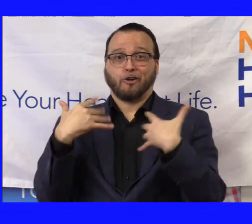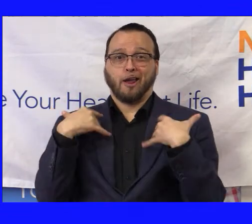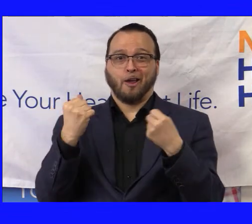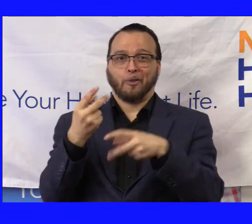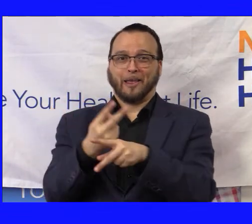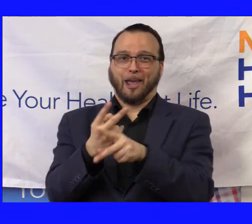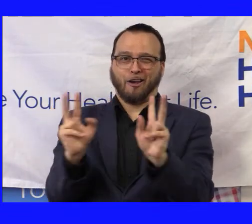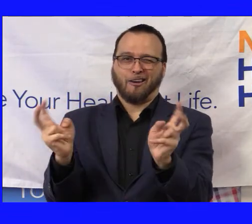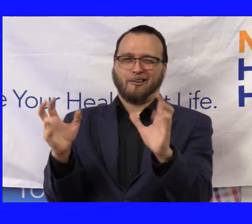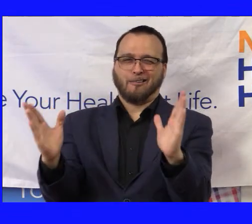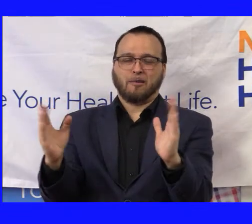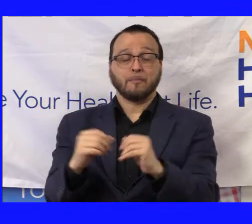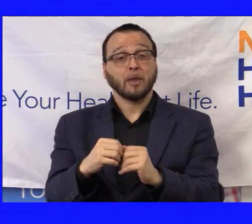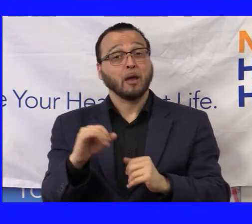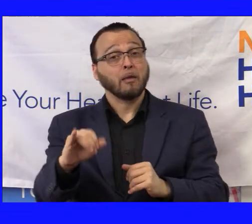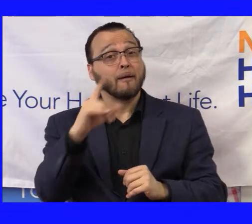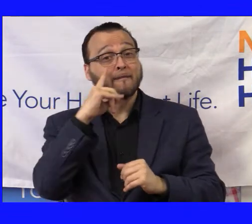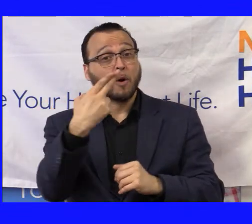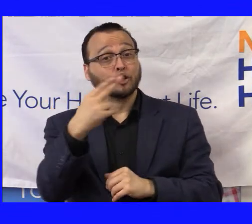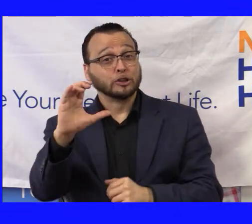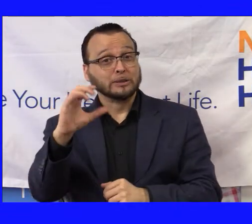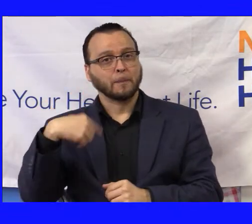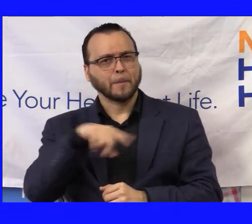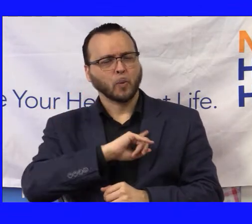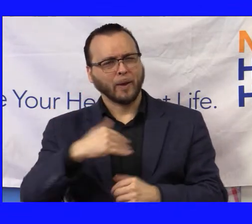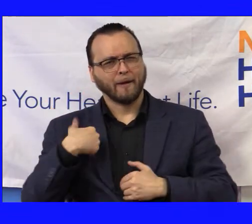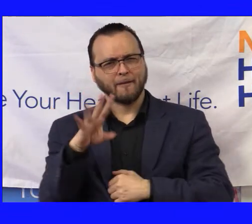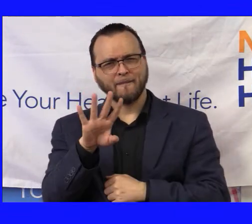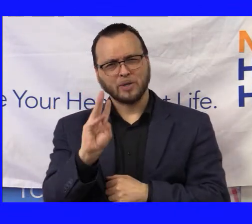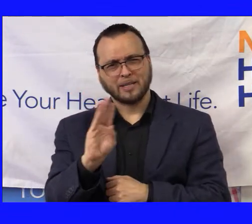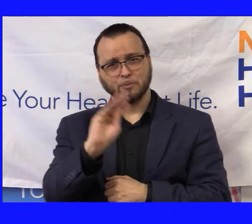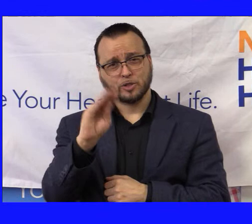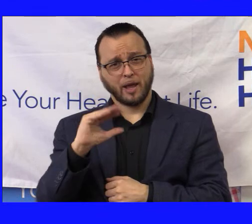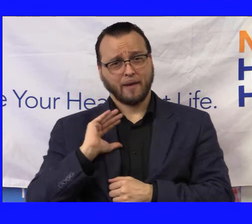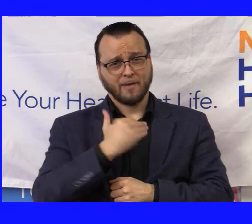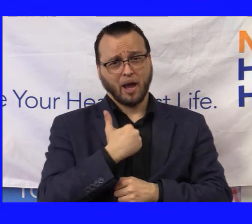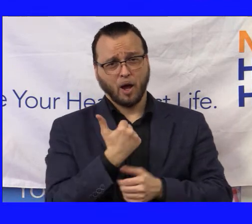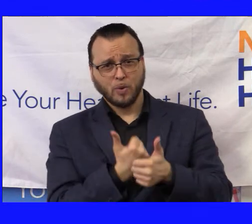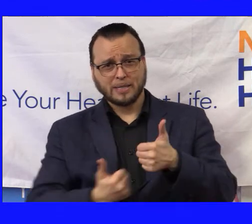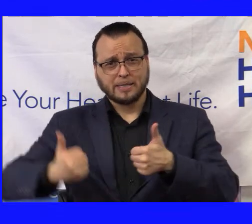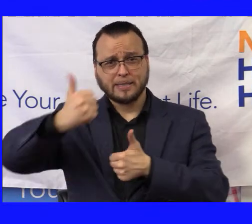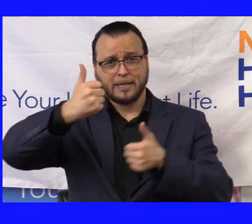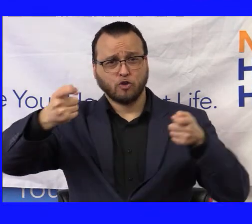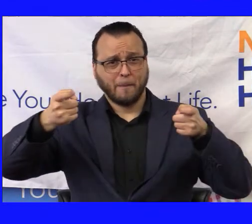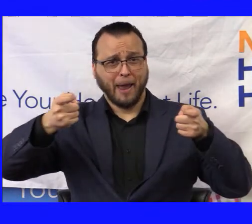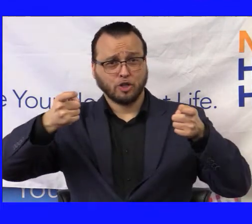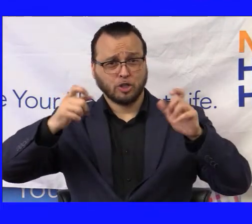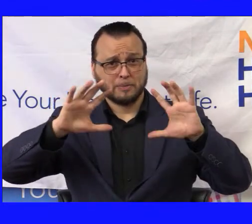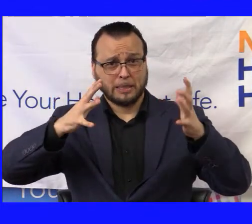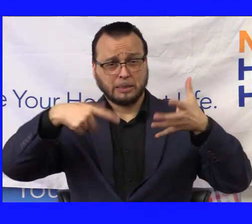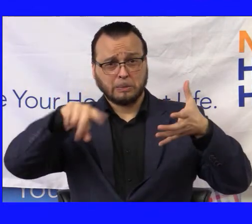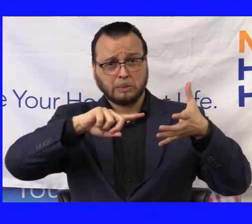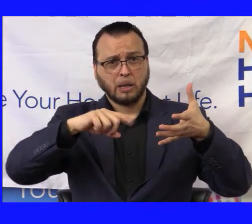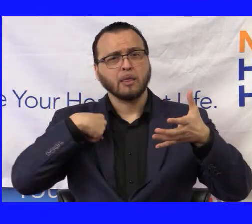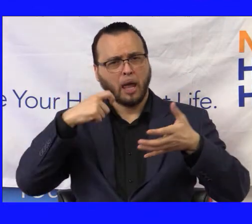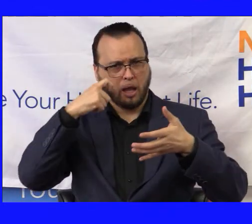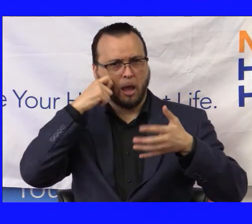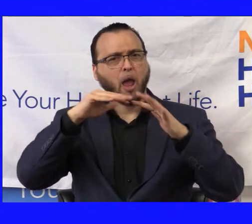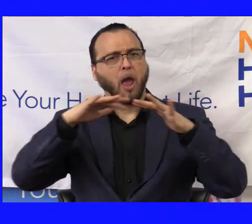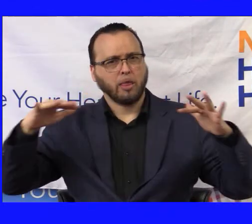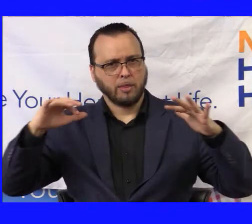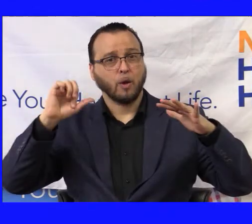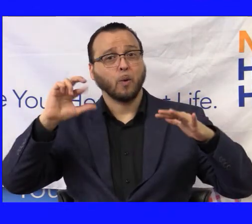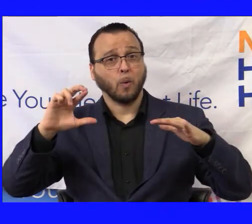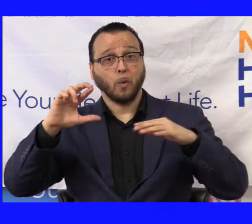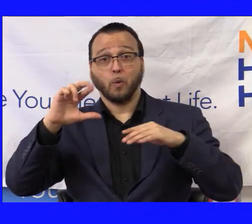health and hospitals, we had about 46% of our senior management that were ethnic or racial